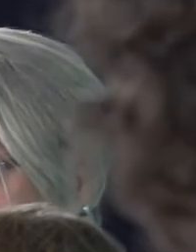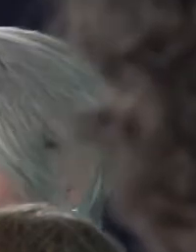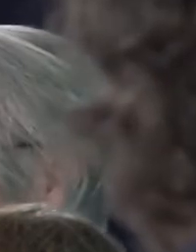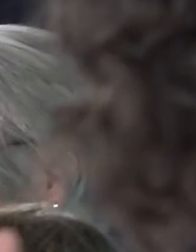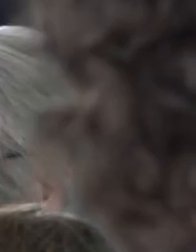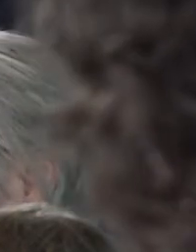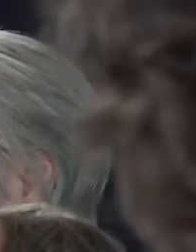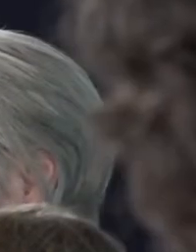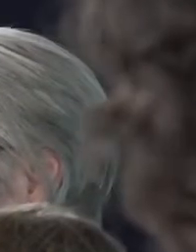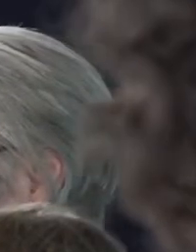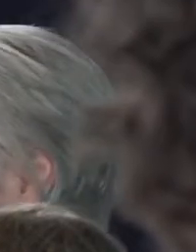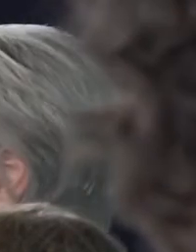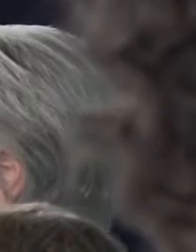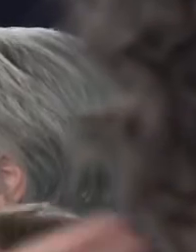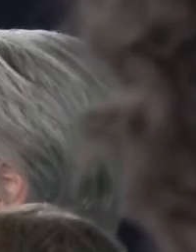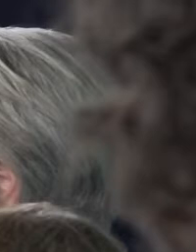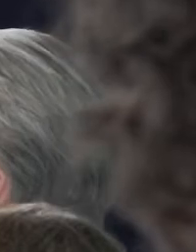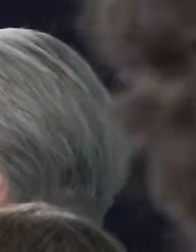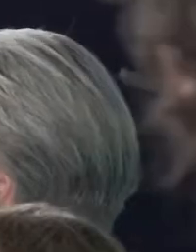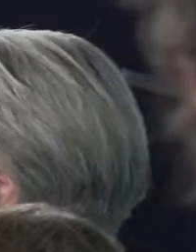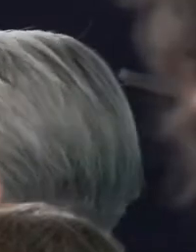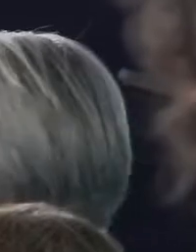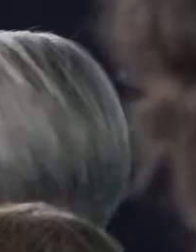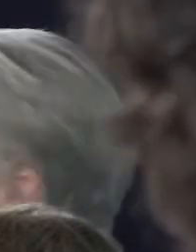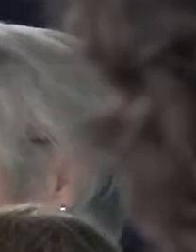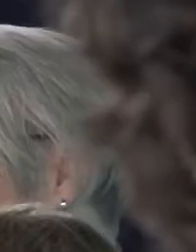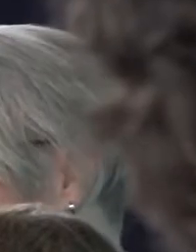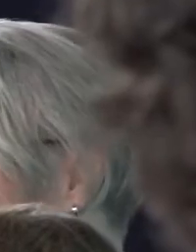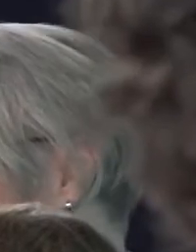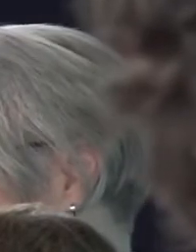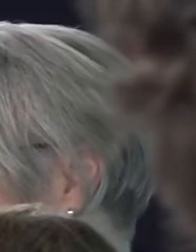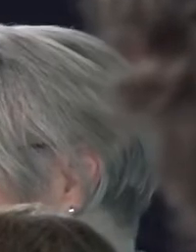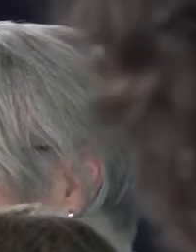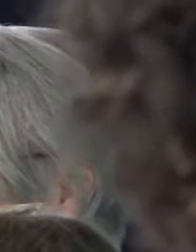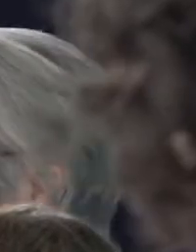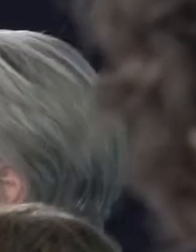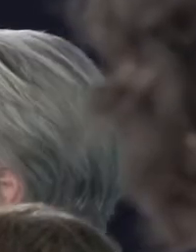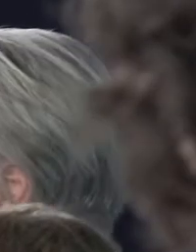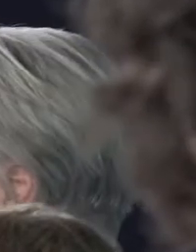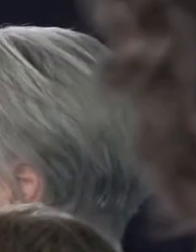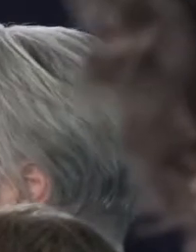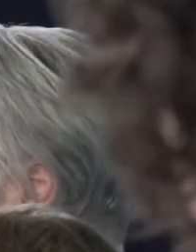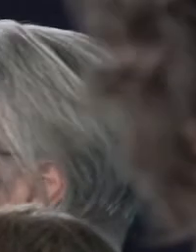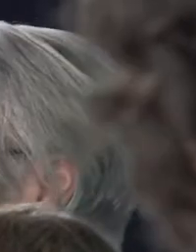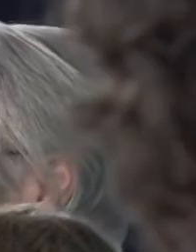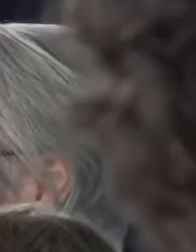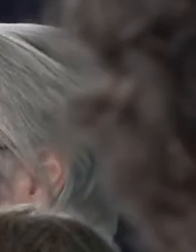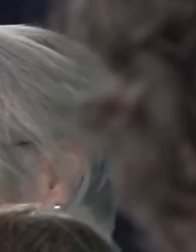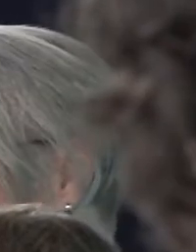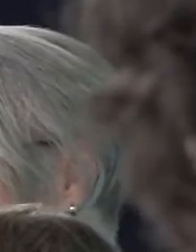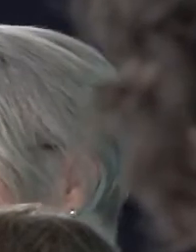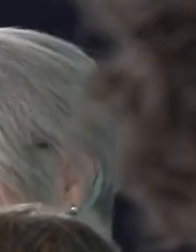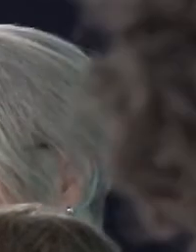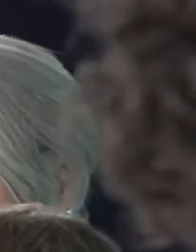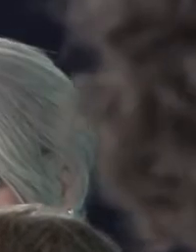accessibility dojo, so using like a martial arts, and we have a belt system. And what we found is we actually get a lot more